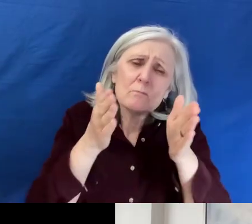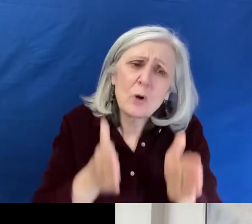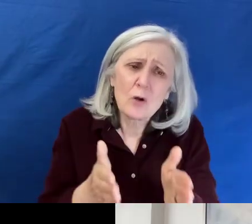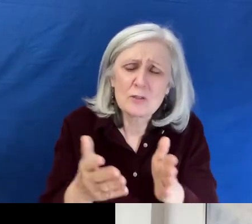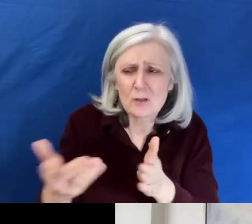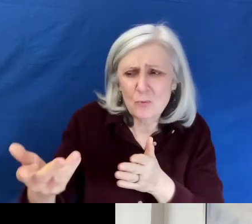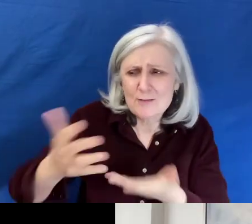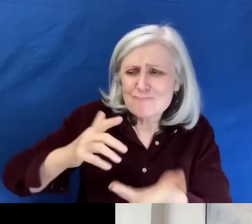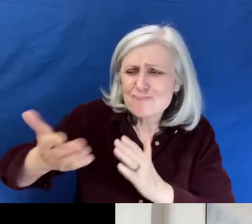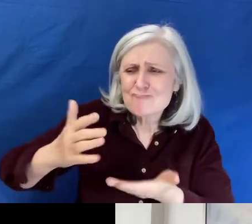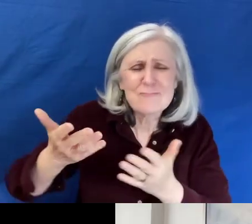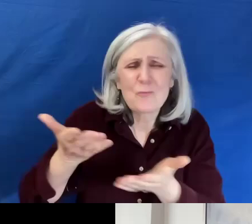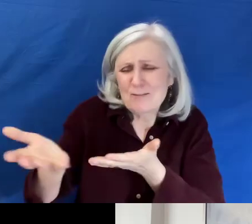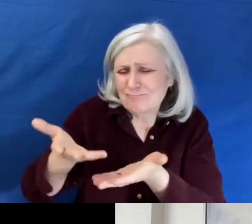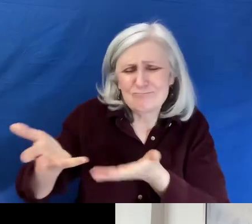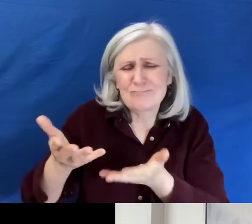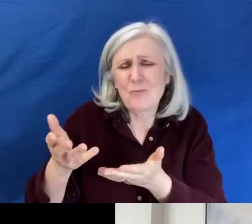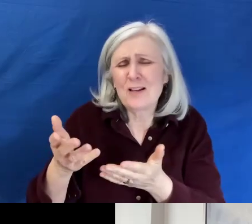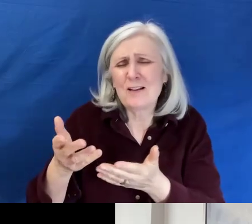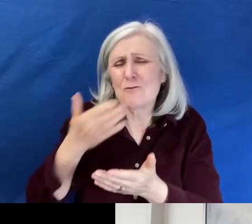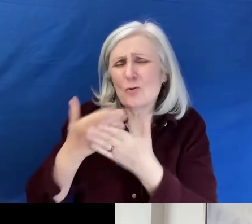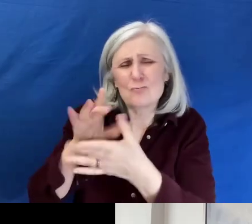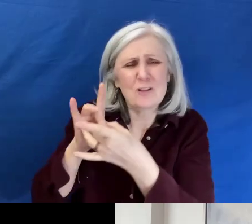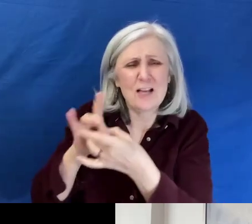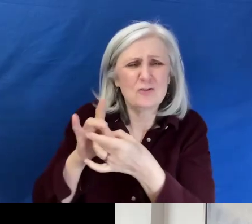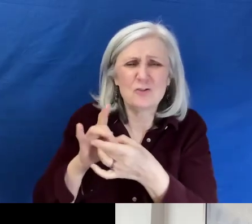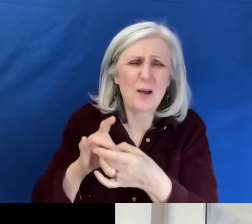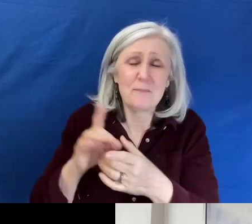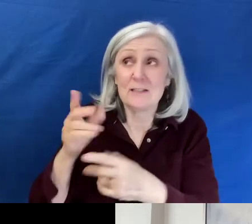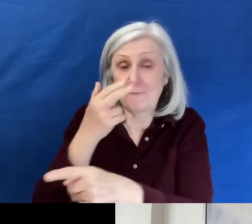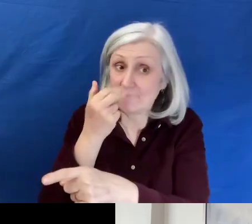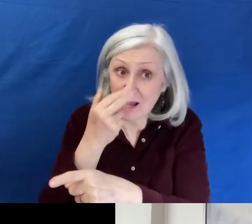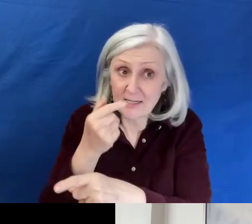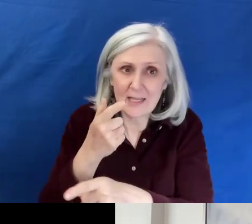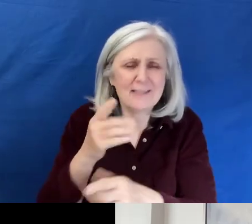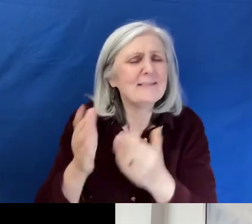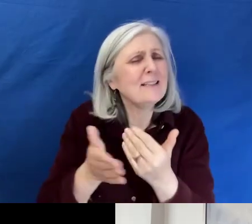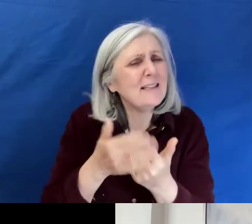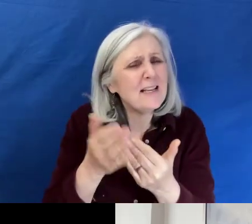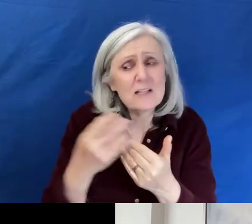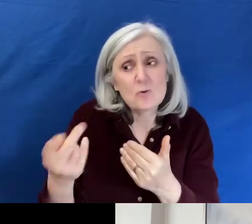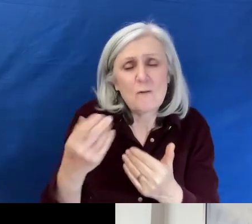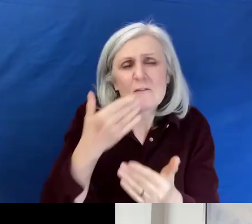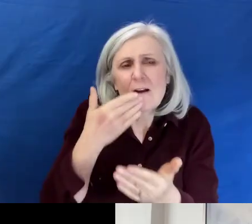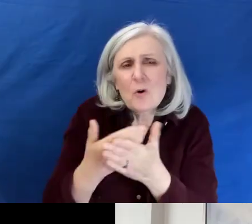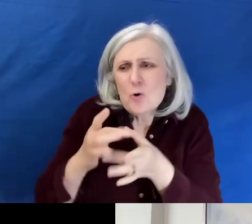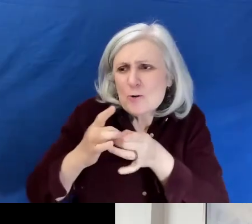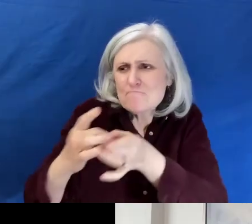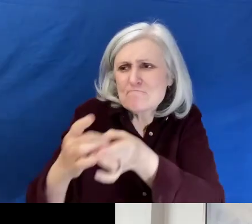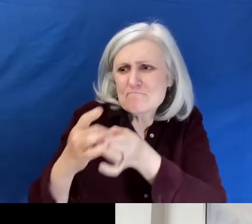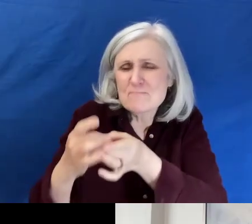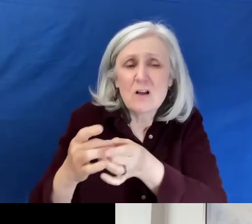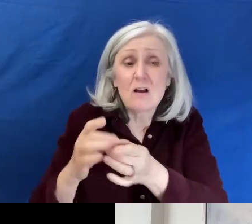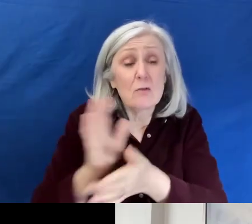think he's hilarious and it's just easy and we have really great chemistry. And of course, the movies we've done together